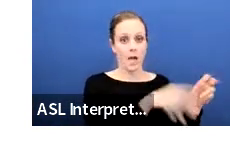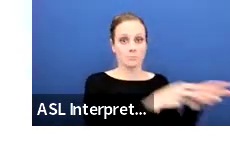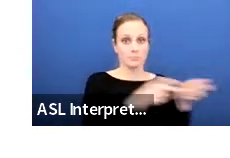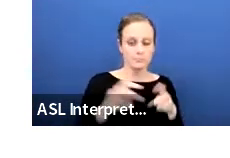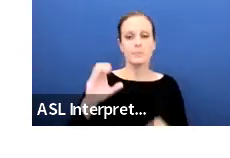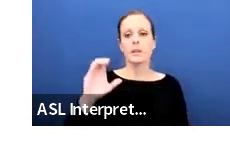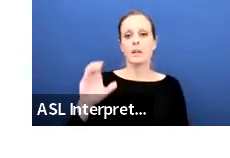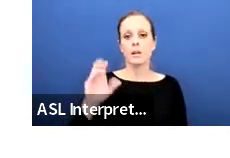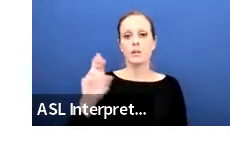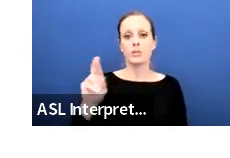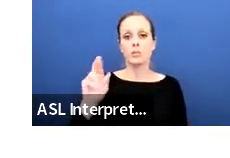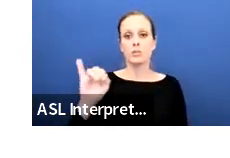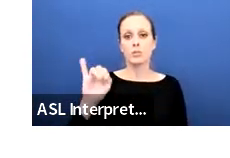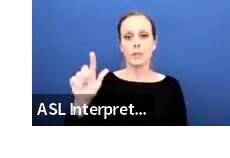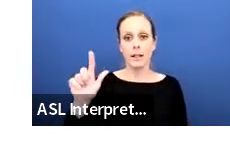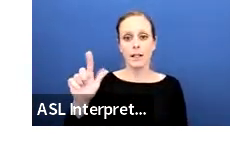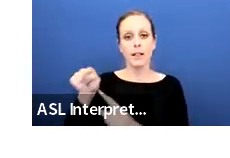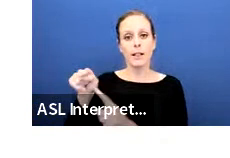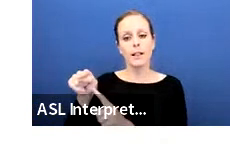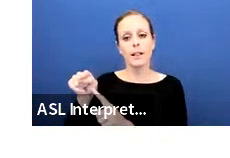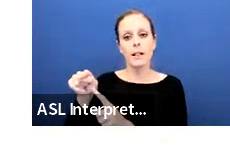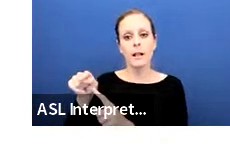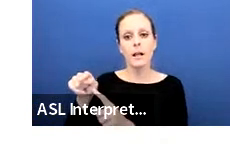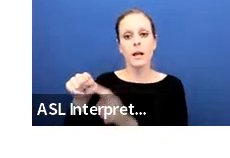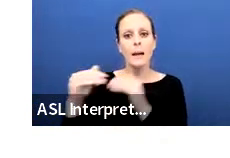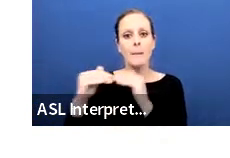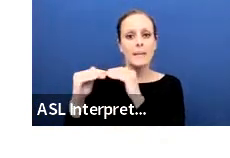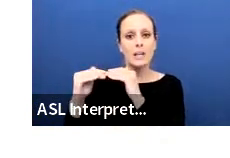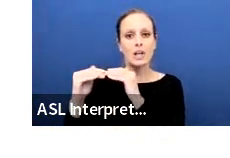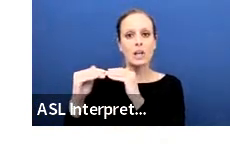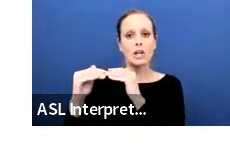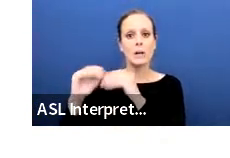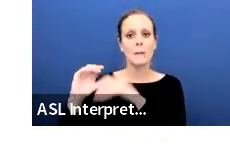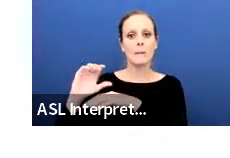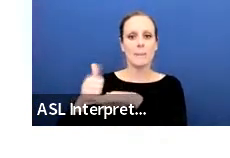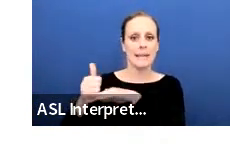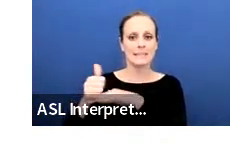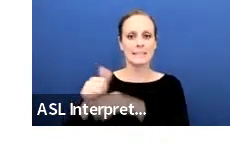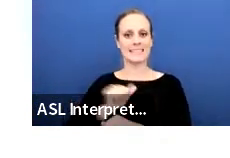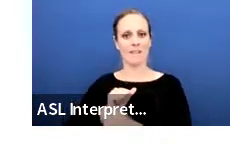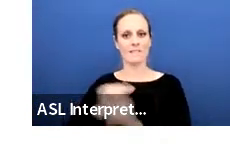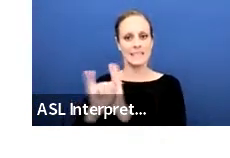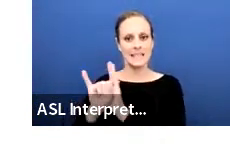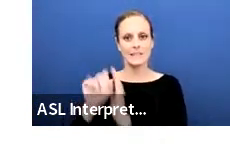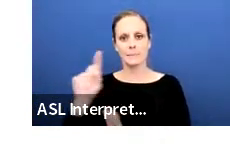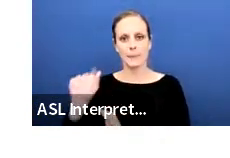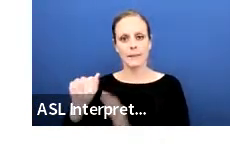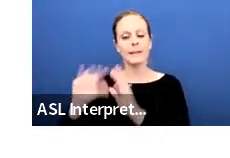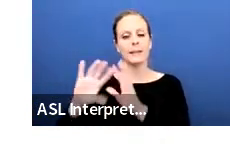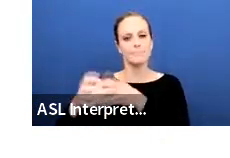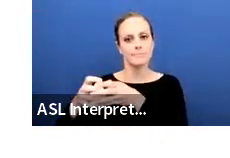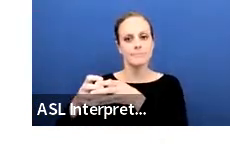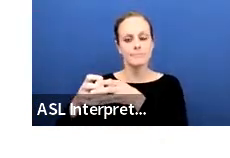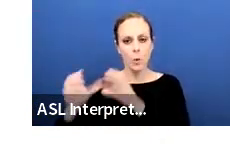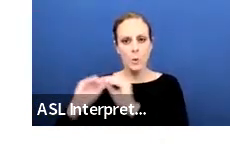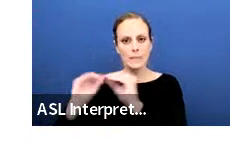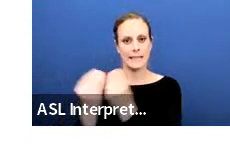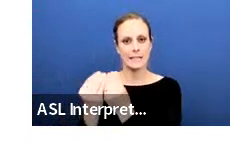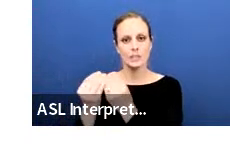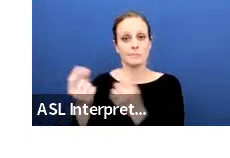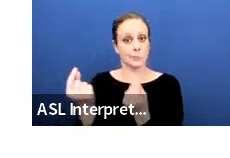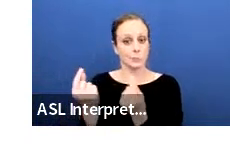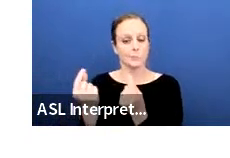CREL is a peer-based, self-identified disability organization that advocates and